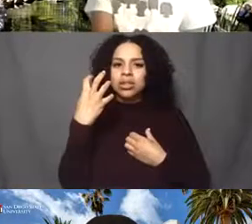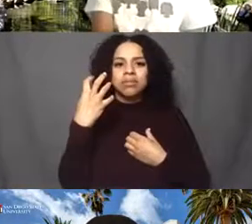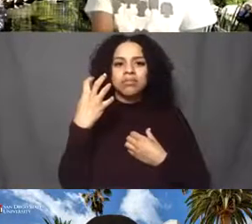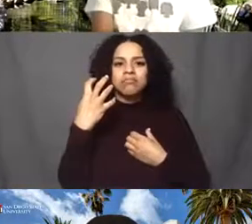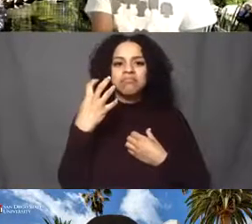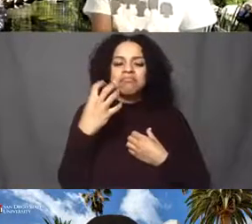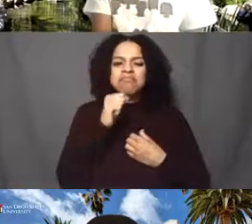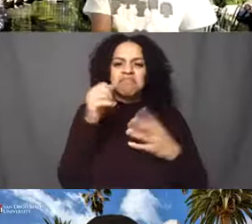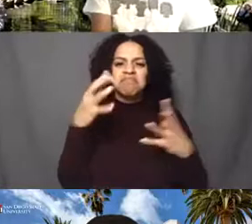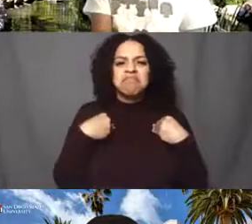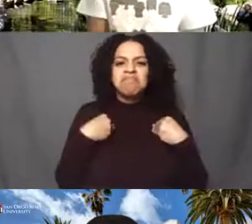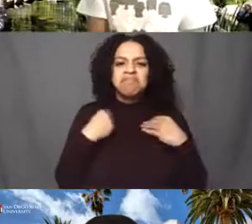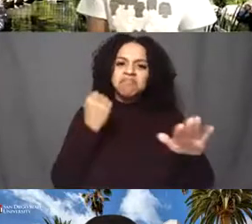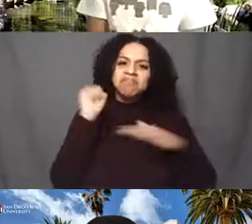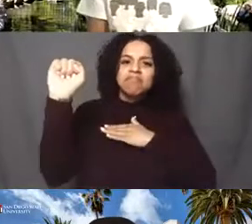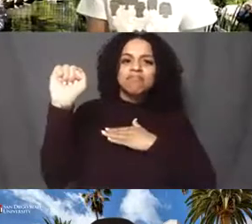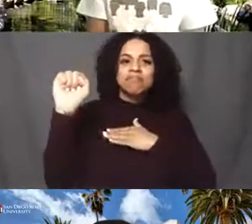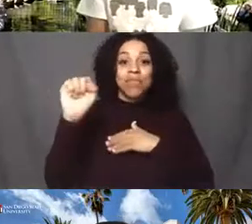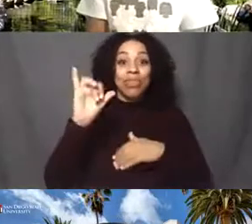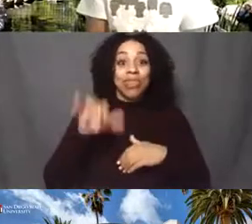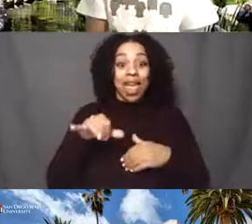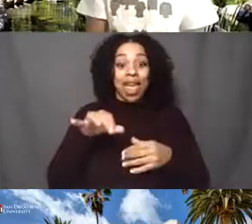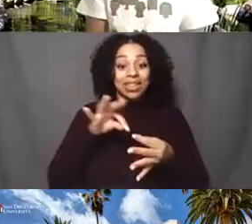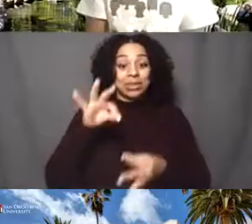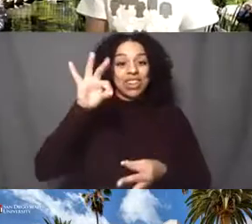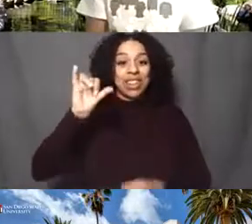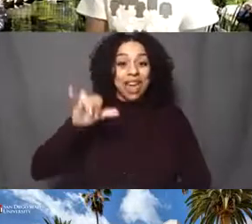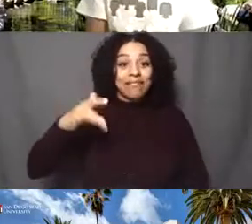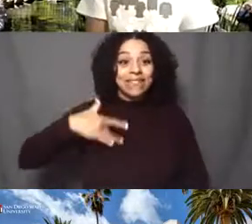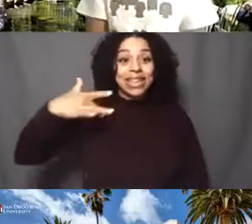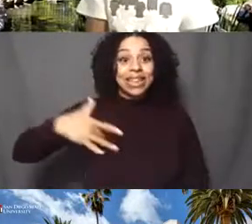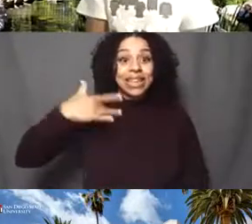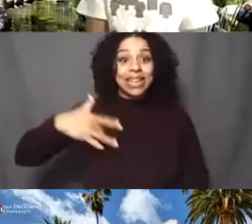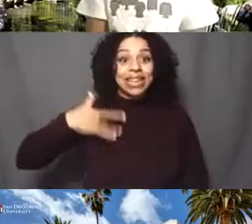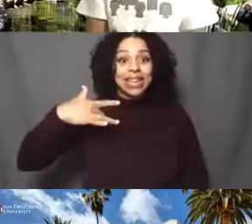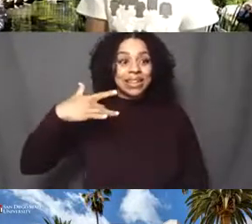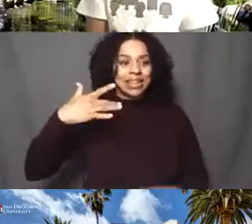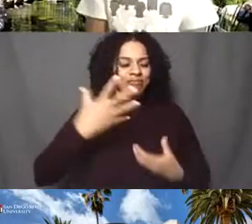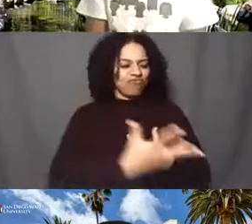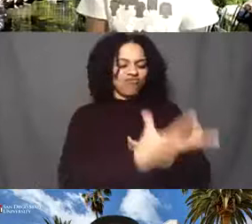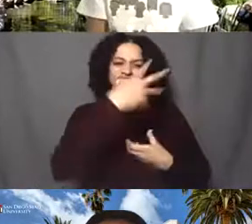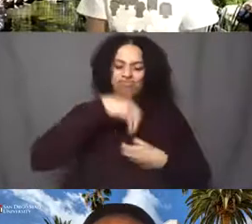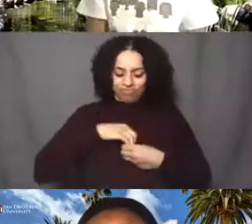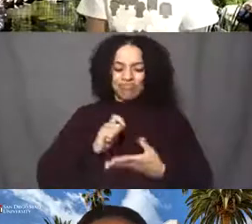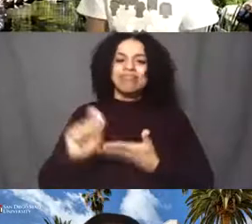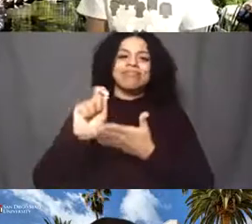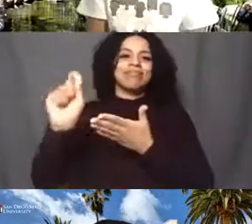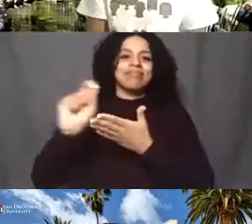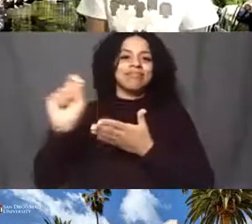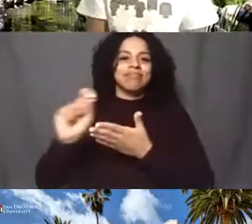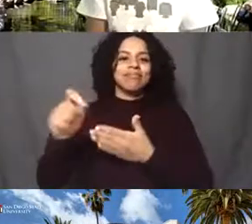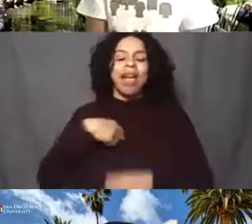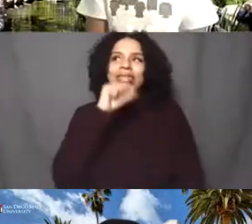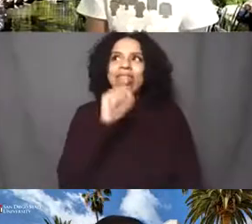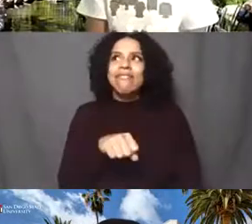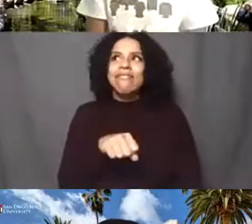that meshes with that spirit. I love protest music, whether it's protest music